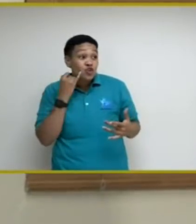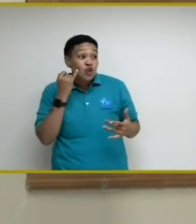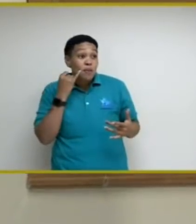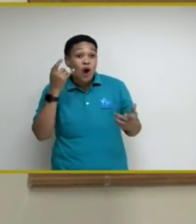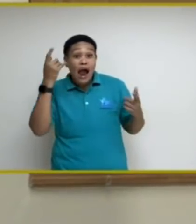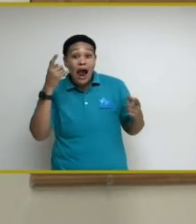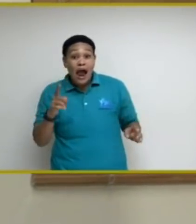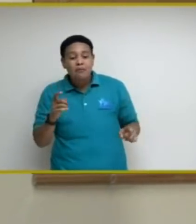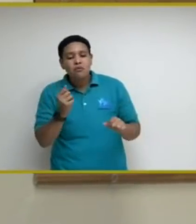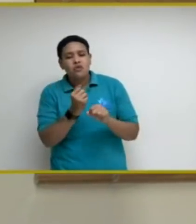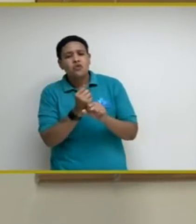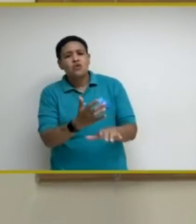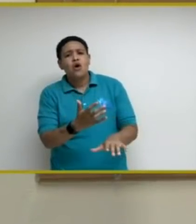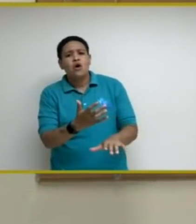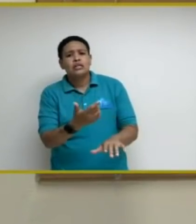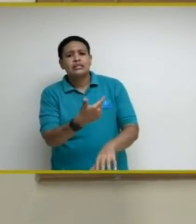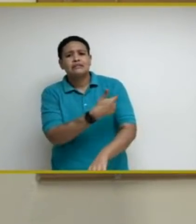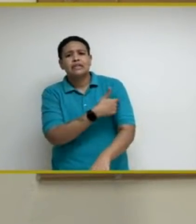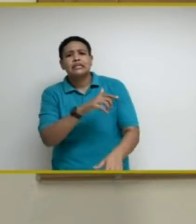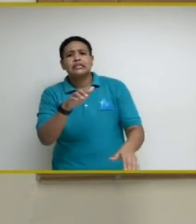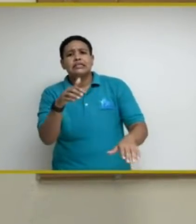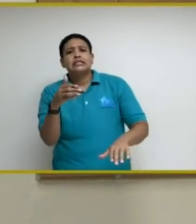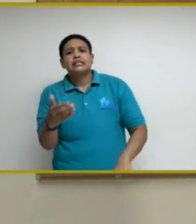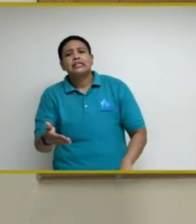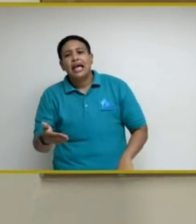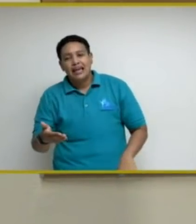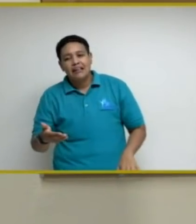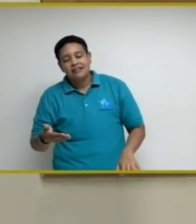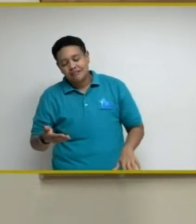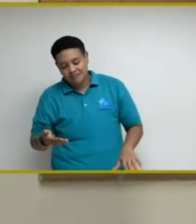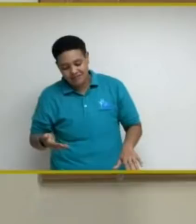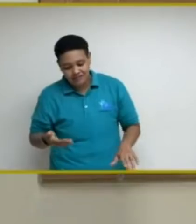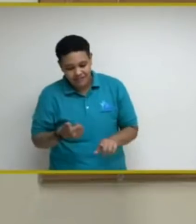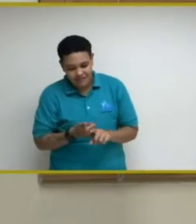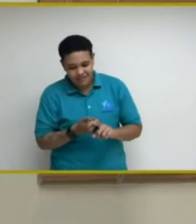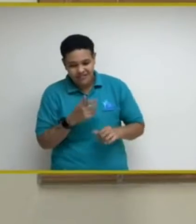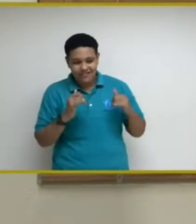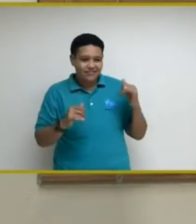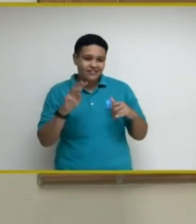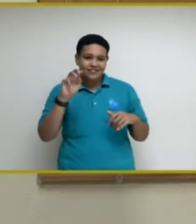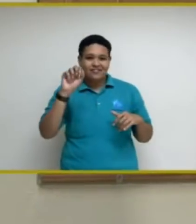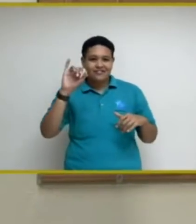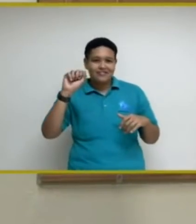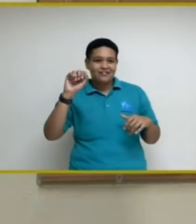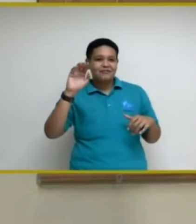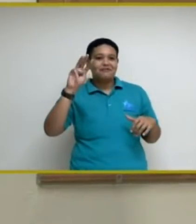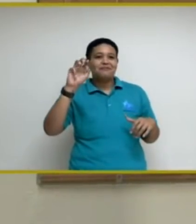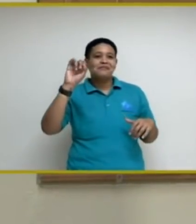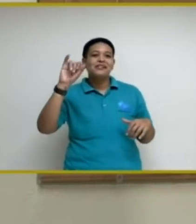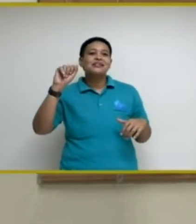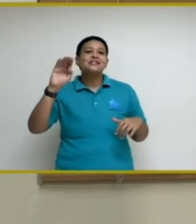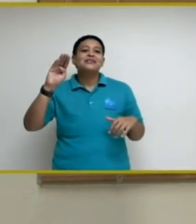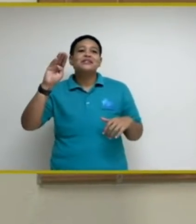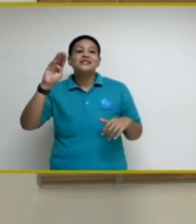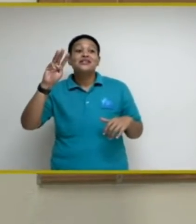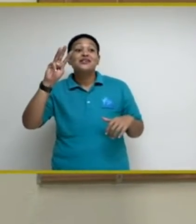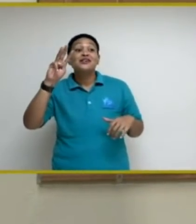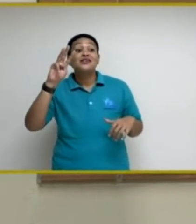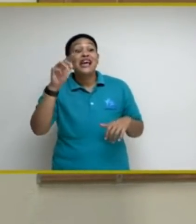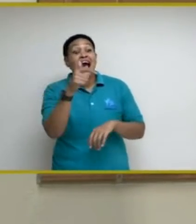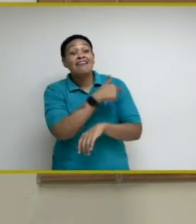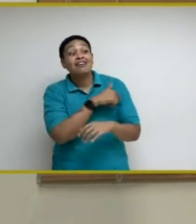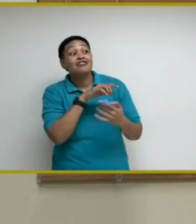supposedly attributed to vaccines, which the ISAVs are, it